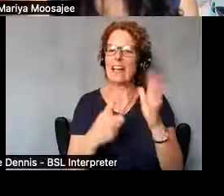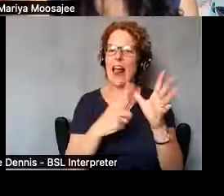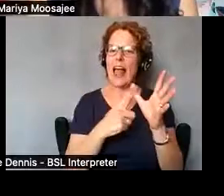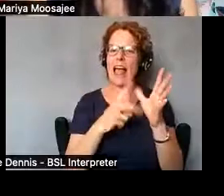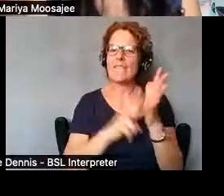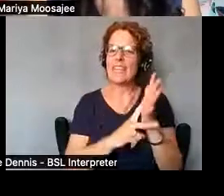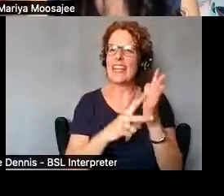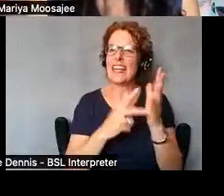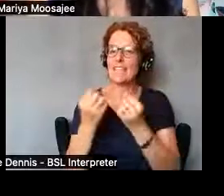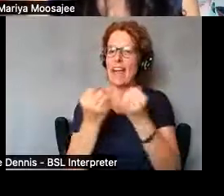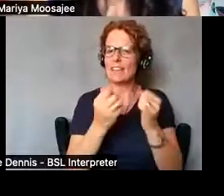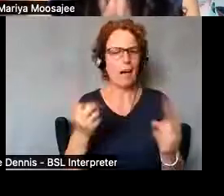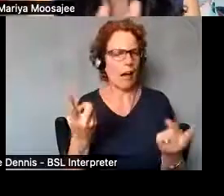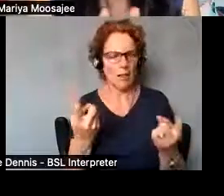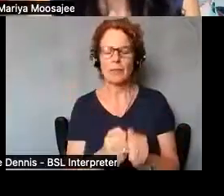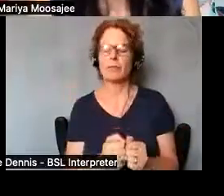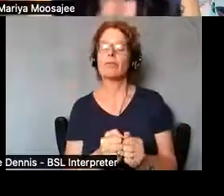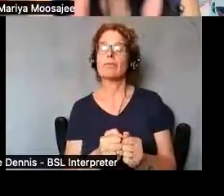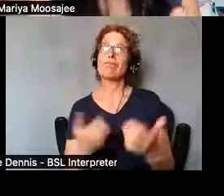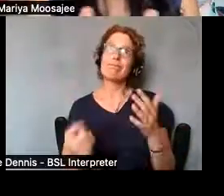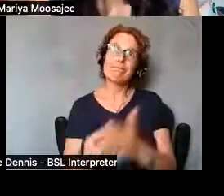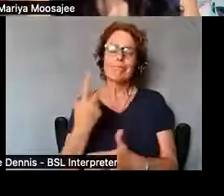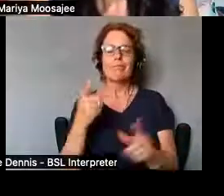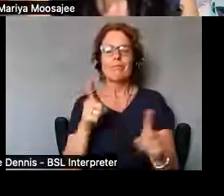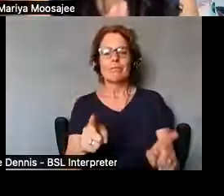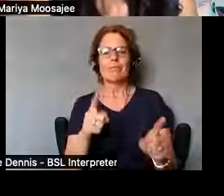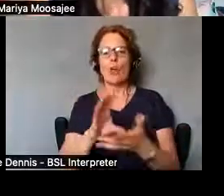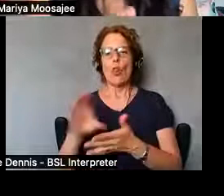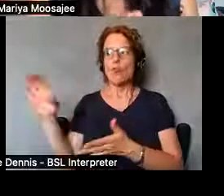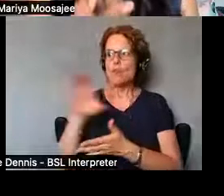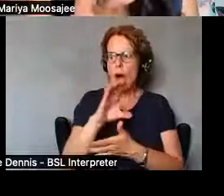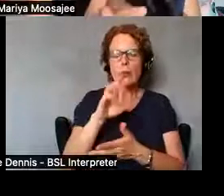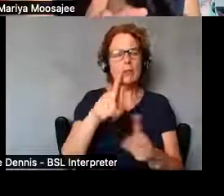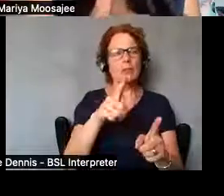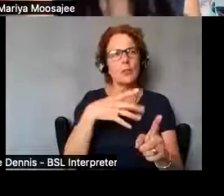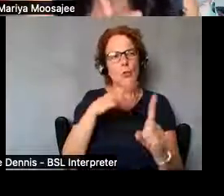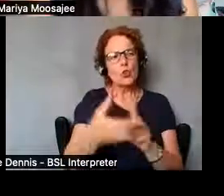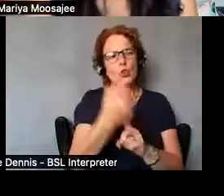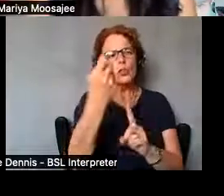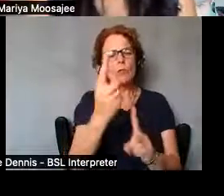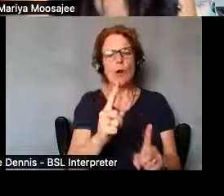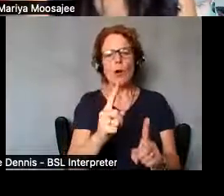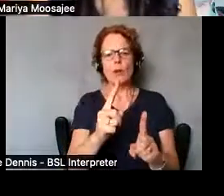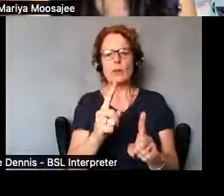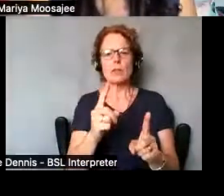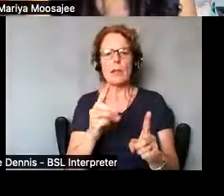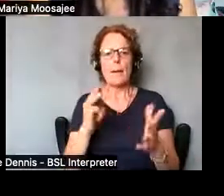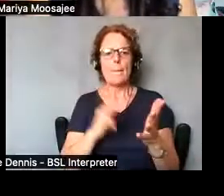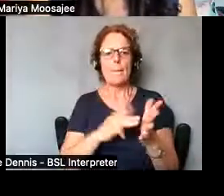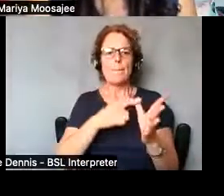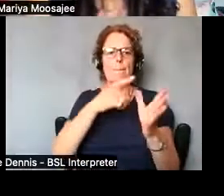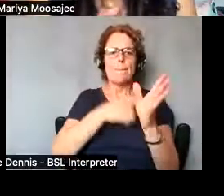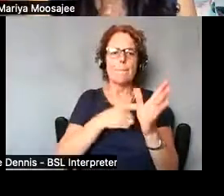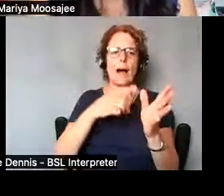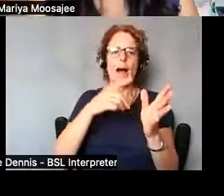vector. Hence, what they've done, or in this grant, what they're hoping to do is cut the MYA7A gene into